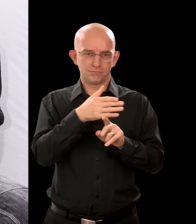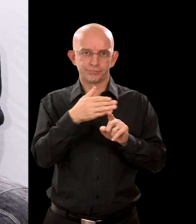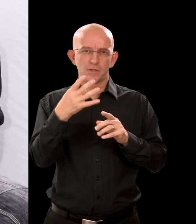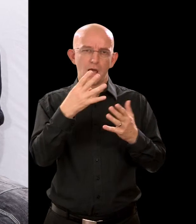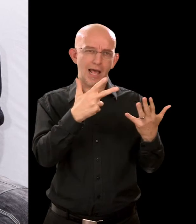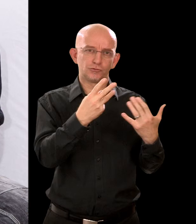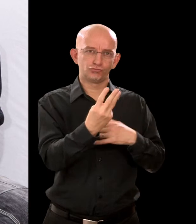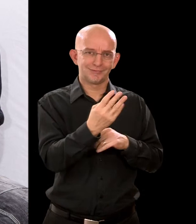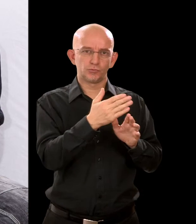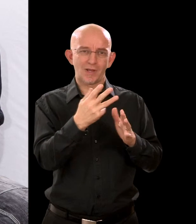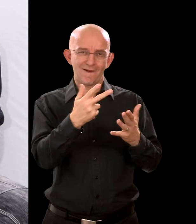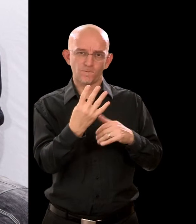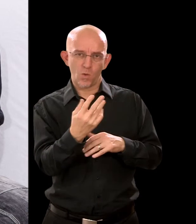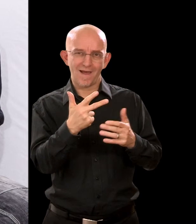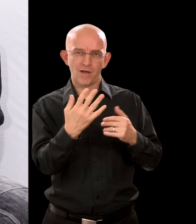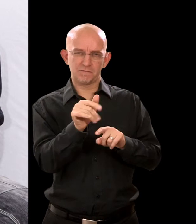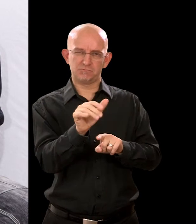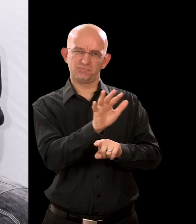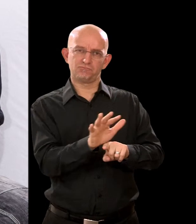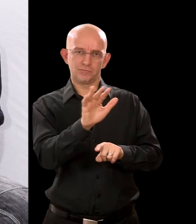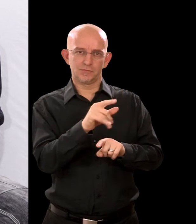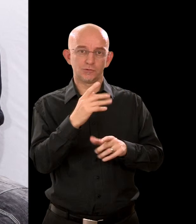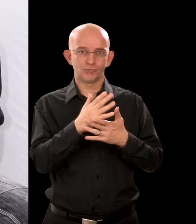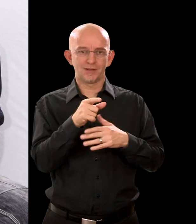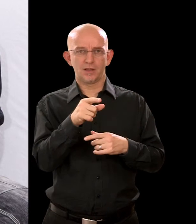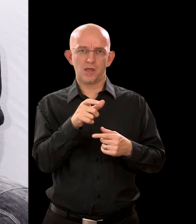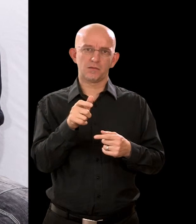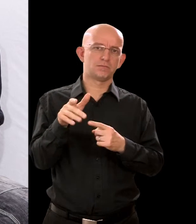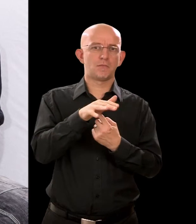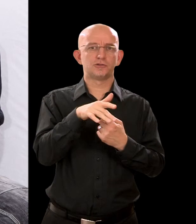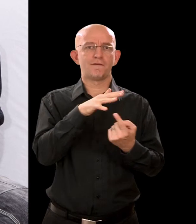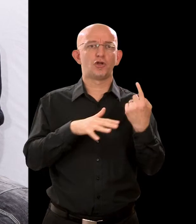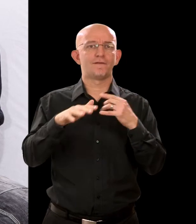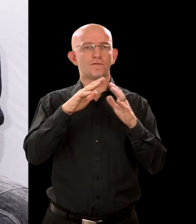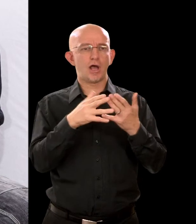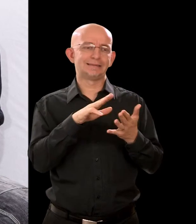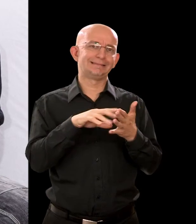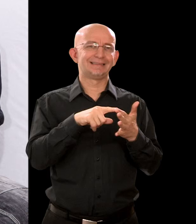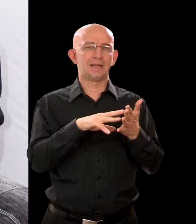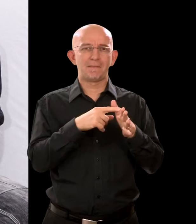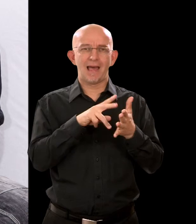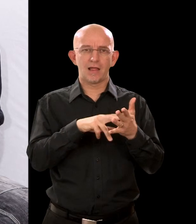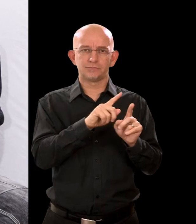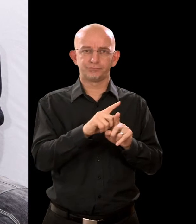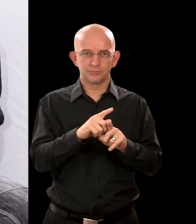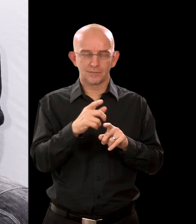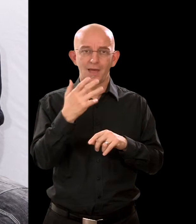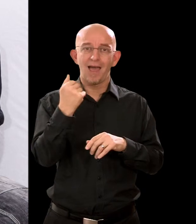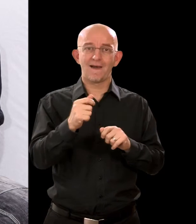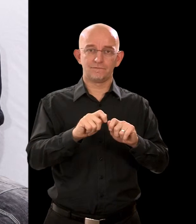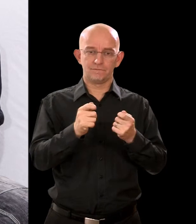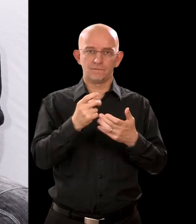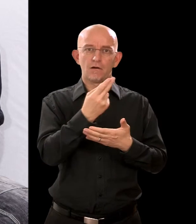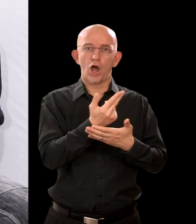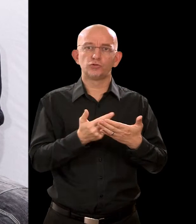sort of that 1983, 84, 85, that kind of era. And as I say, the Masters of the Universe, the He-Man stuff. So you had